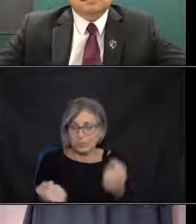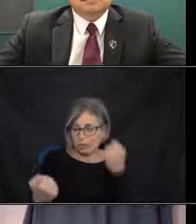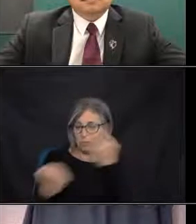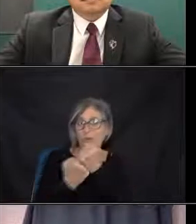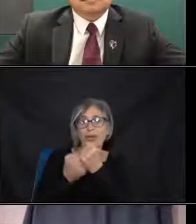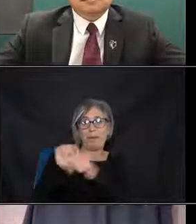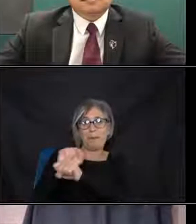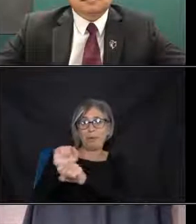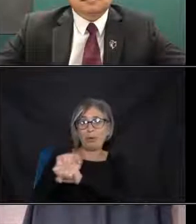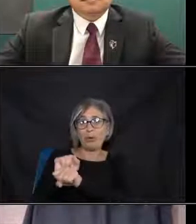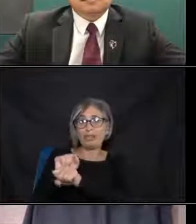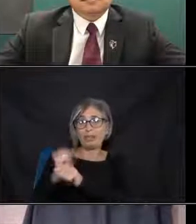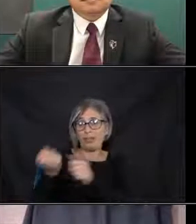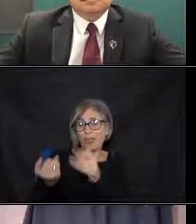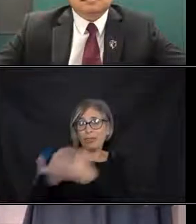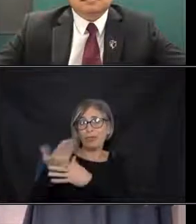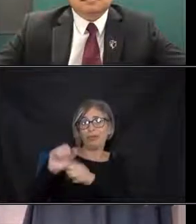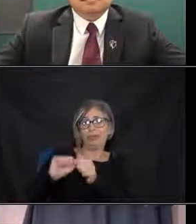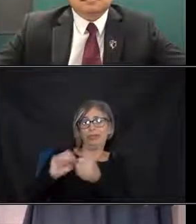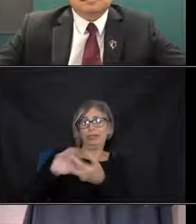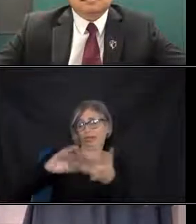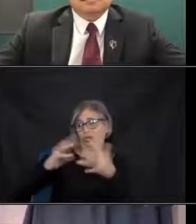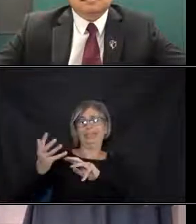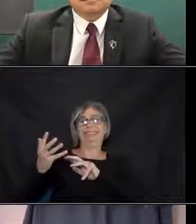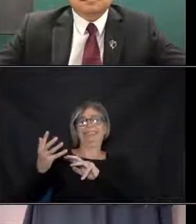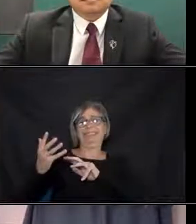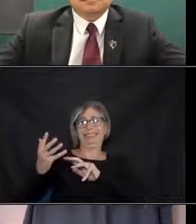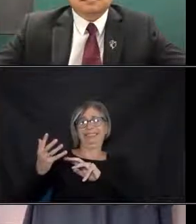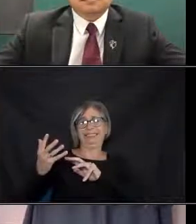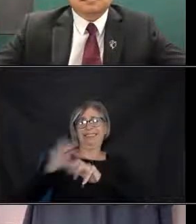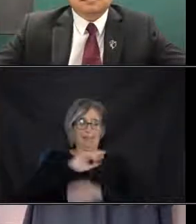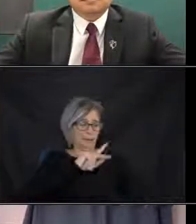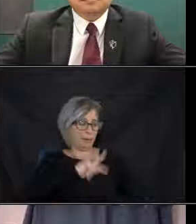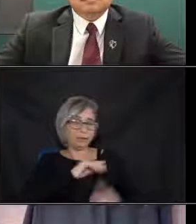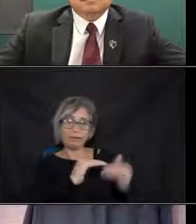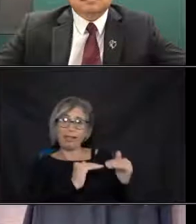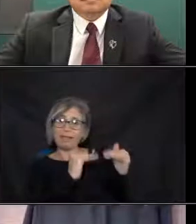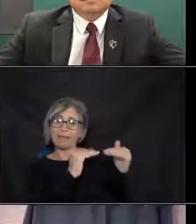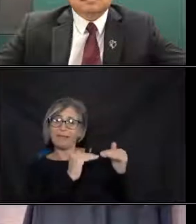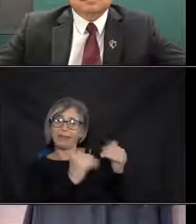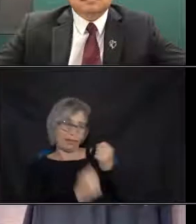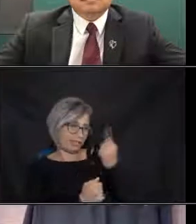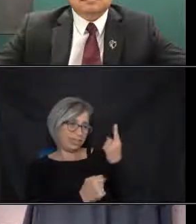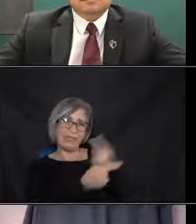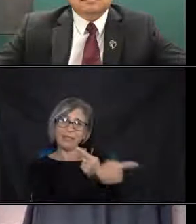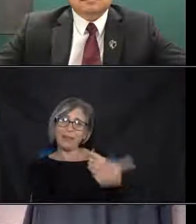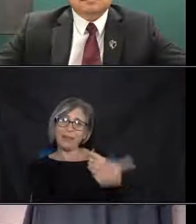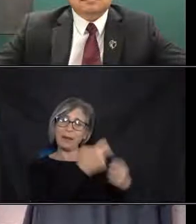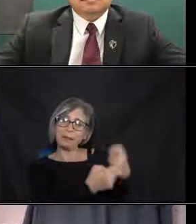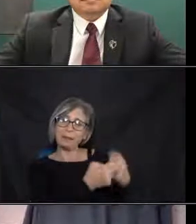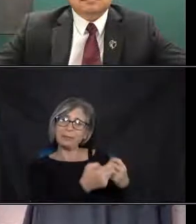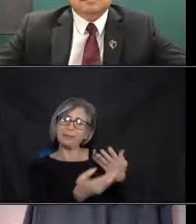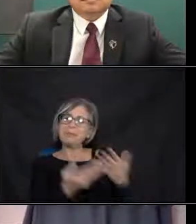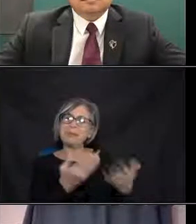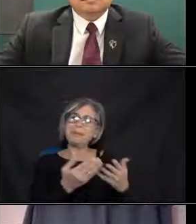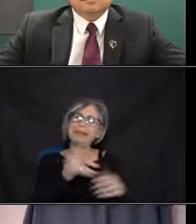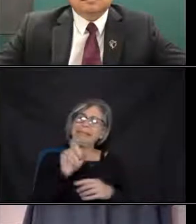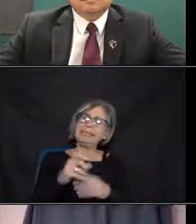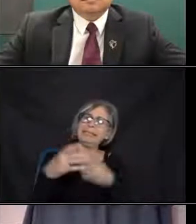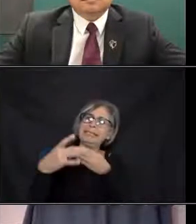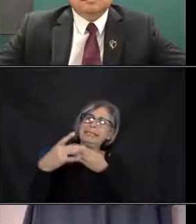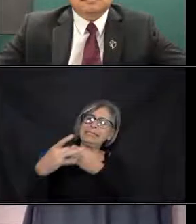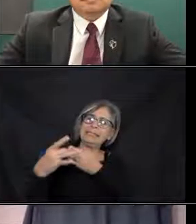employees through a crisis as well. They have just on a personal level. And that may be me as a city manager, as a